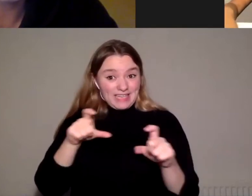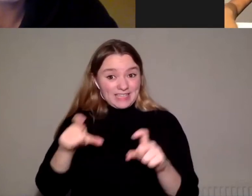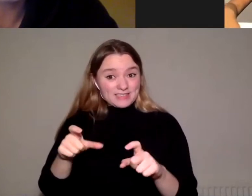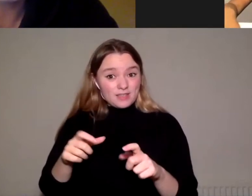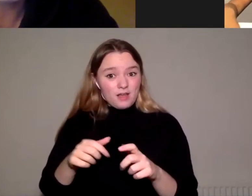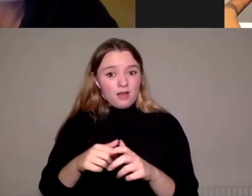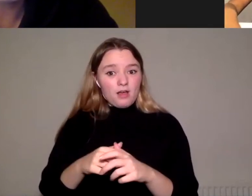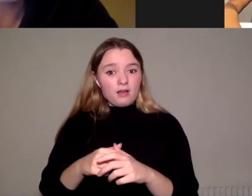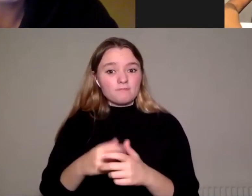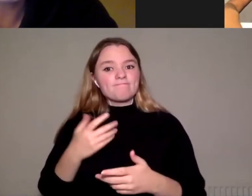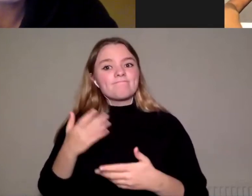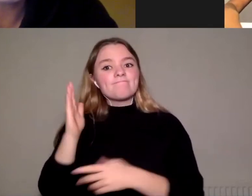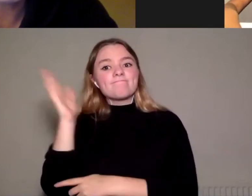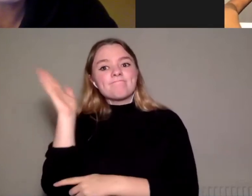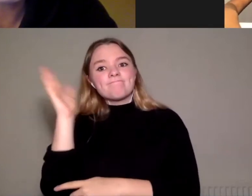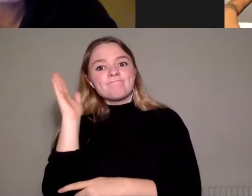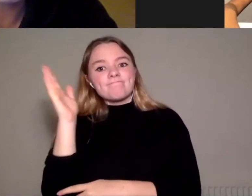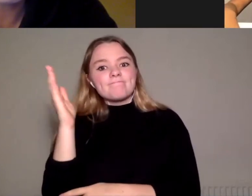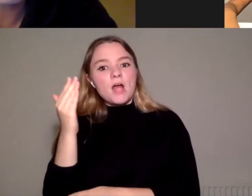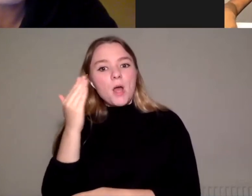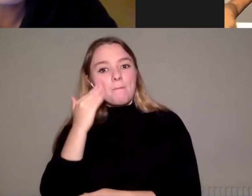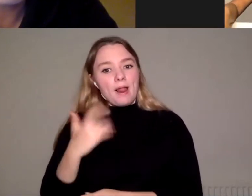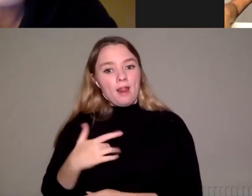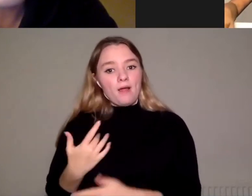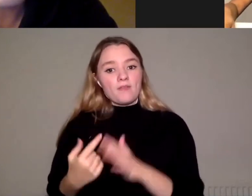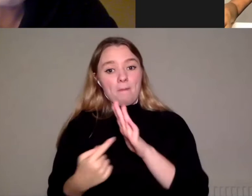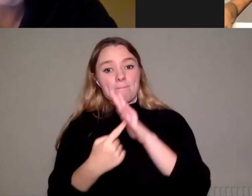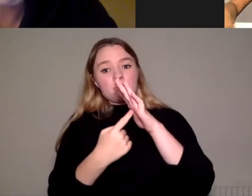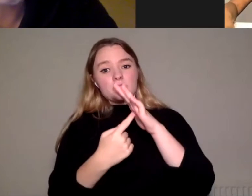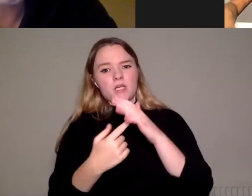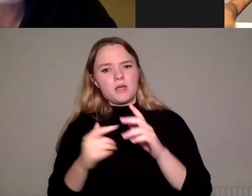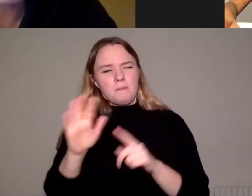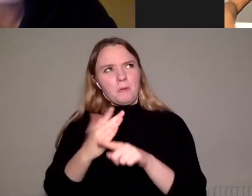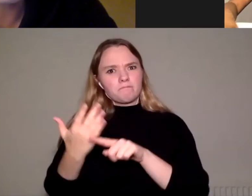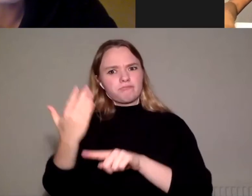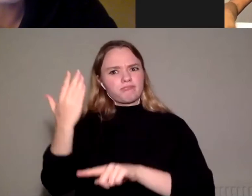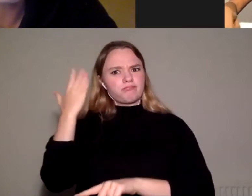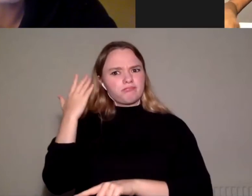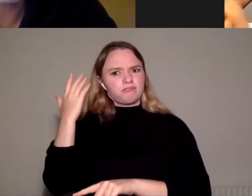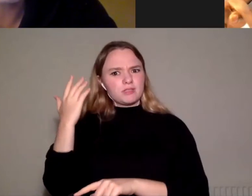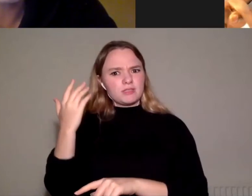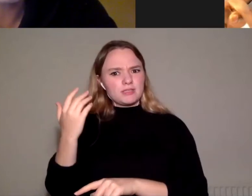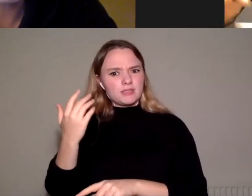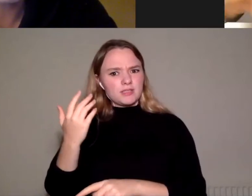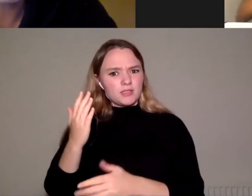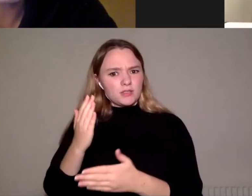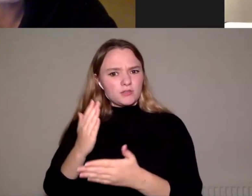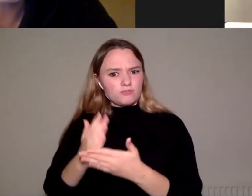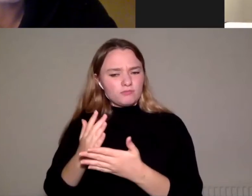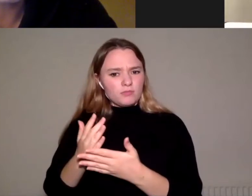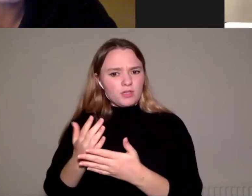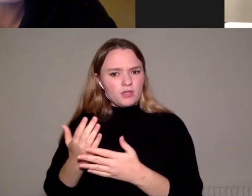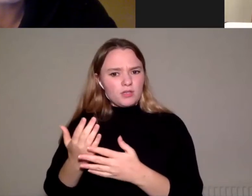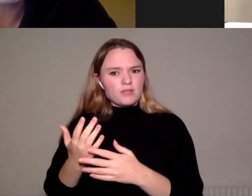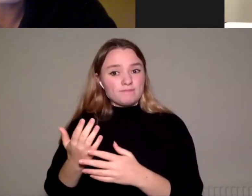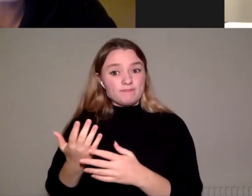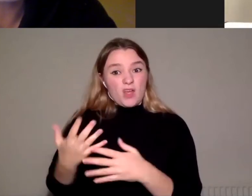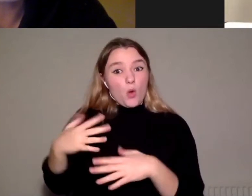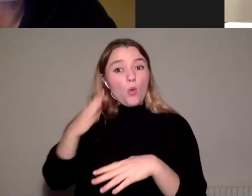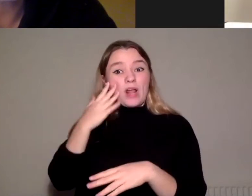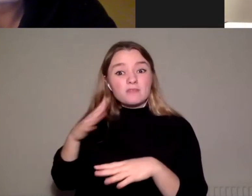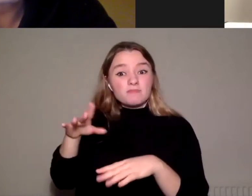about Black Lives Matter, that was quite a few years ago, especially since that experience happened in school with